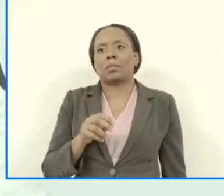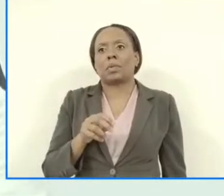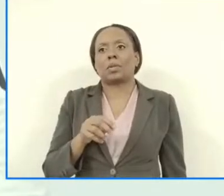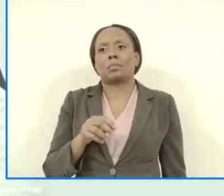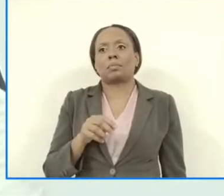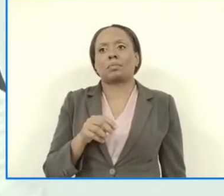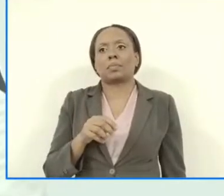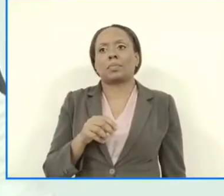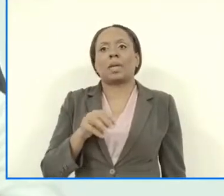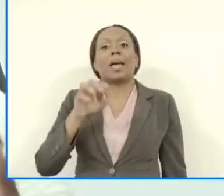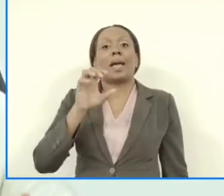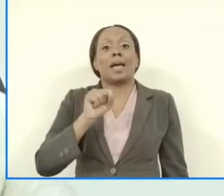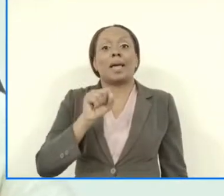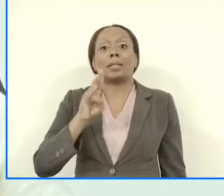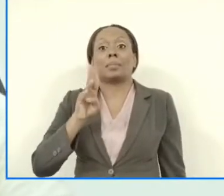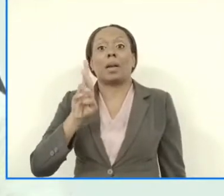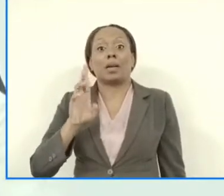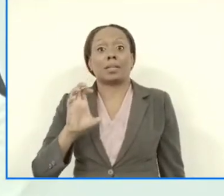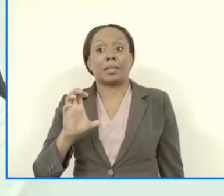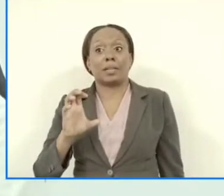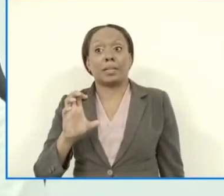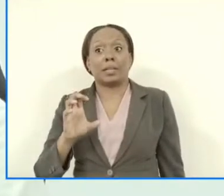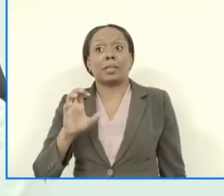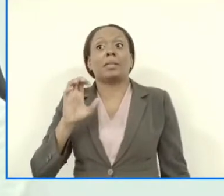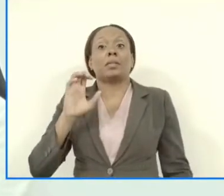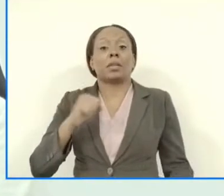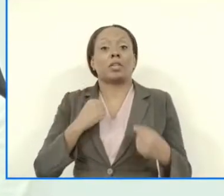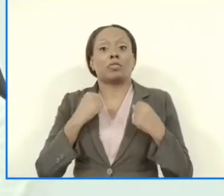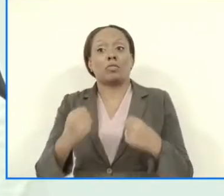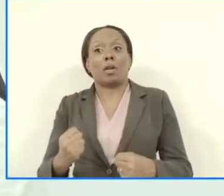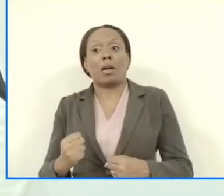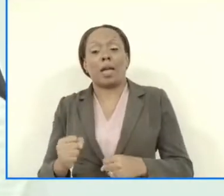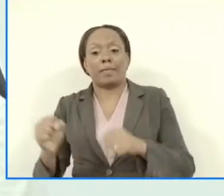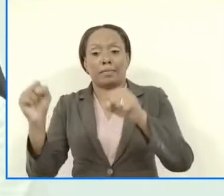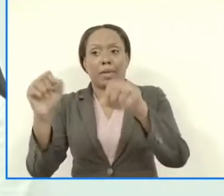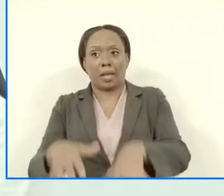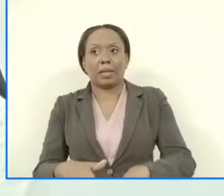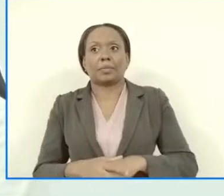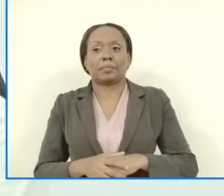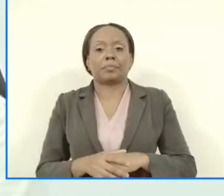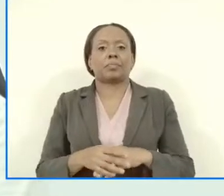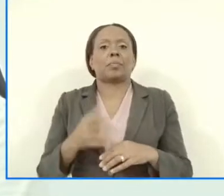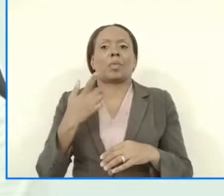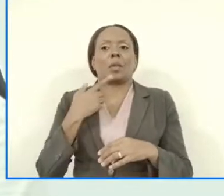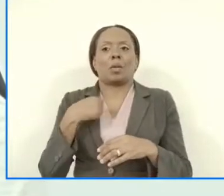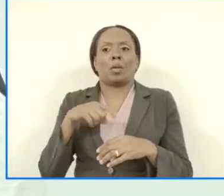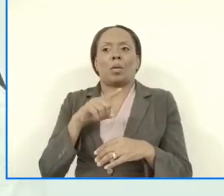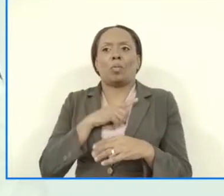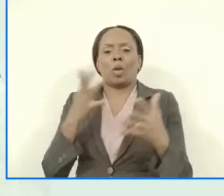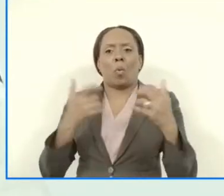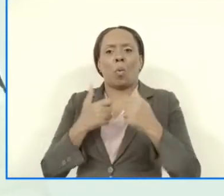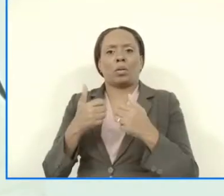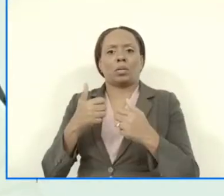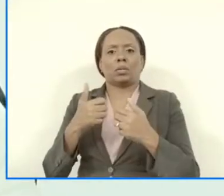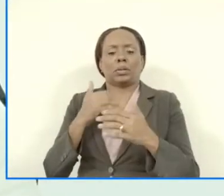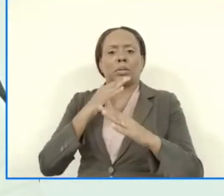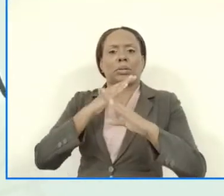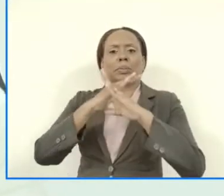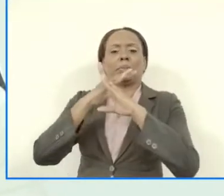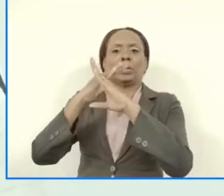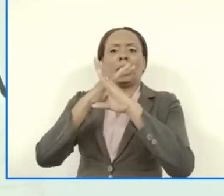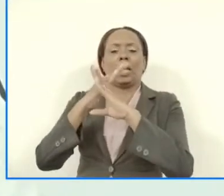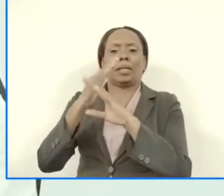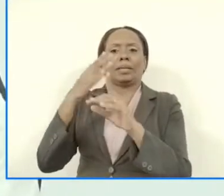course, and it's not going into the landfill because with SBRC, they turn it into mulch. So we're saving the environment. And then